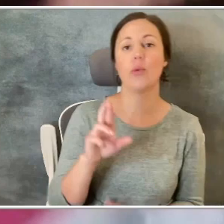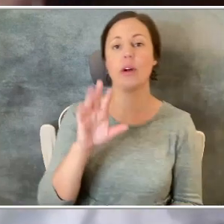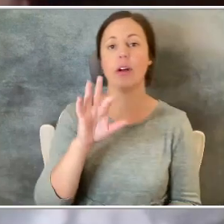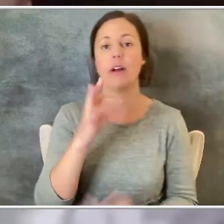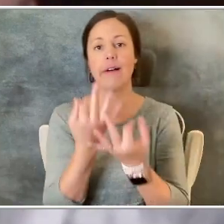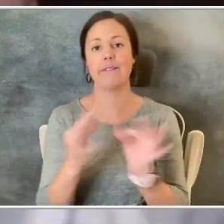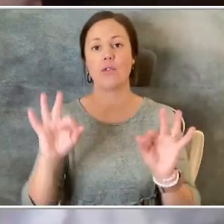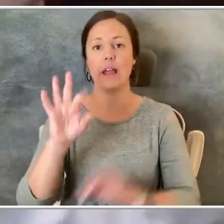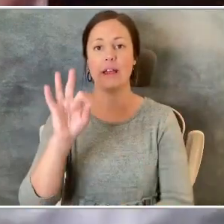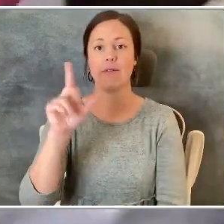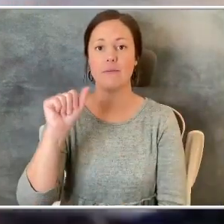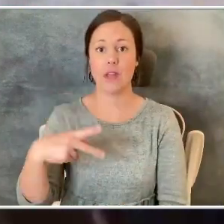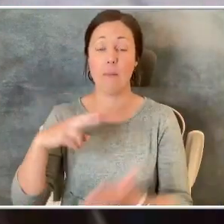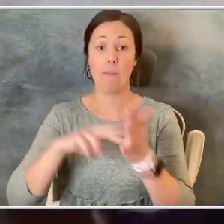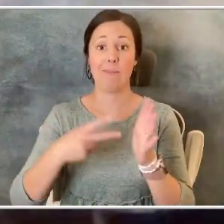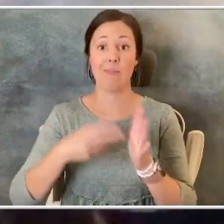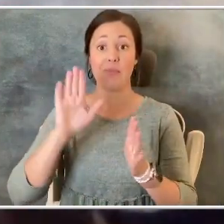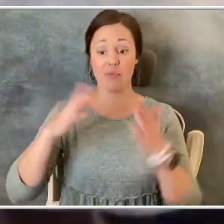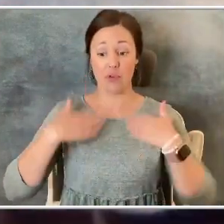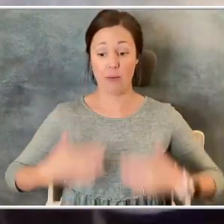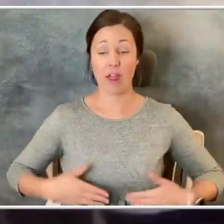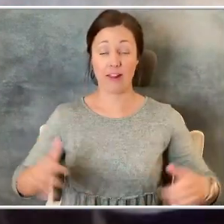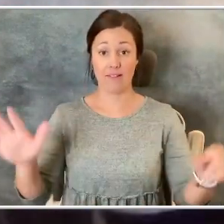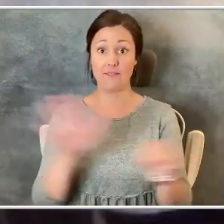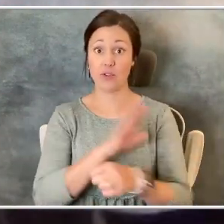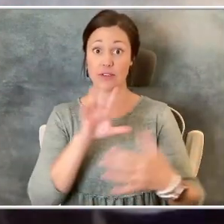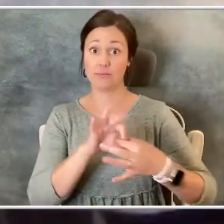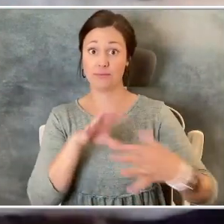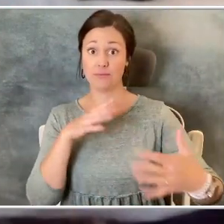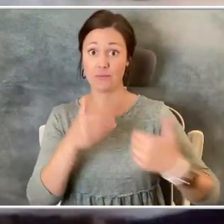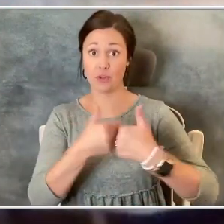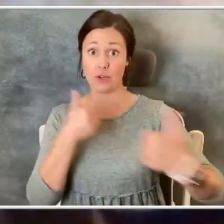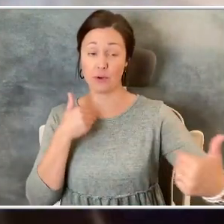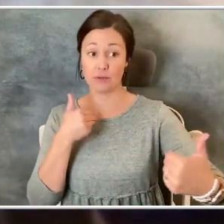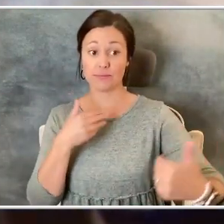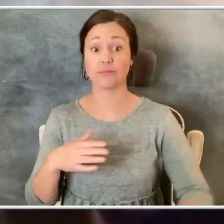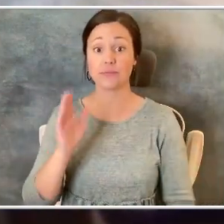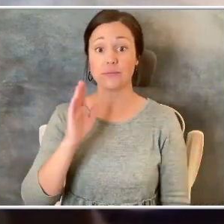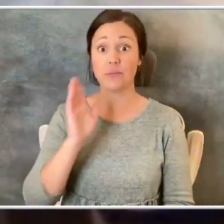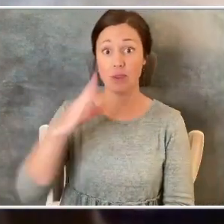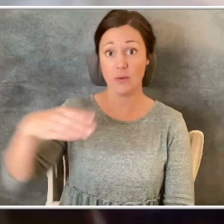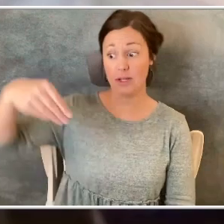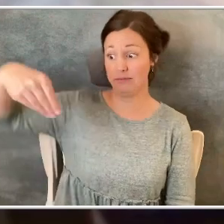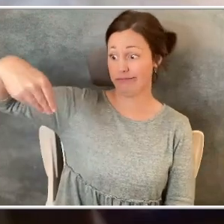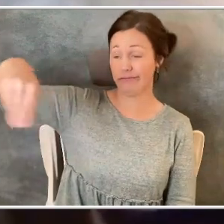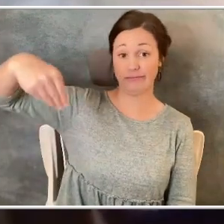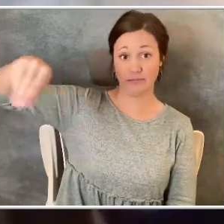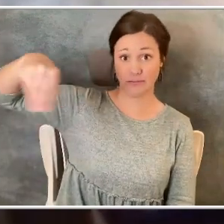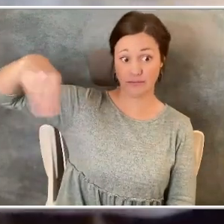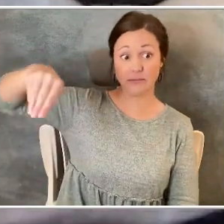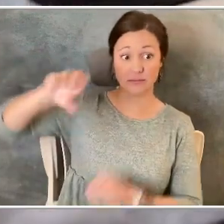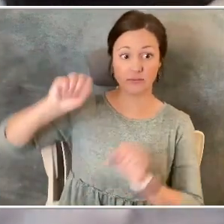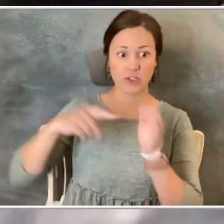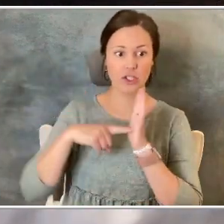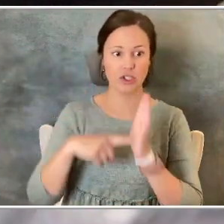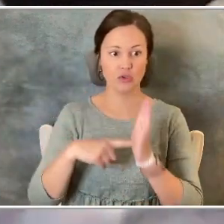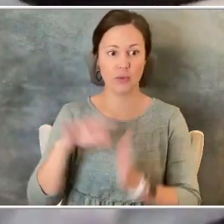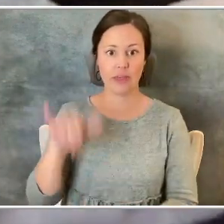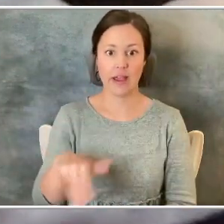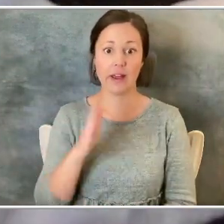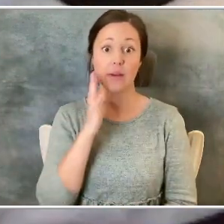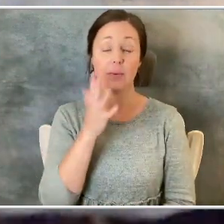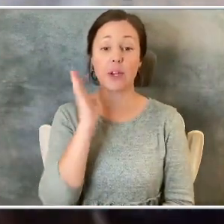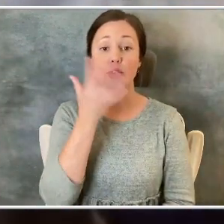taken completely off of you. And I tell patients if I held up their deep flap or their, breast reconstruction flap, it would look like a